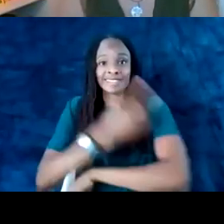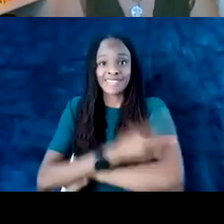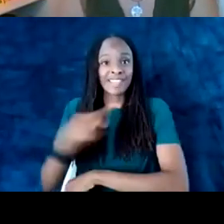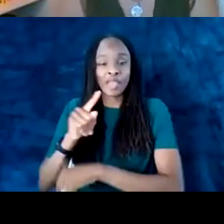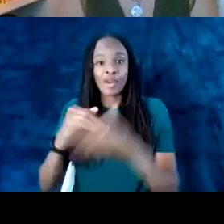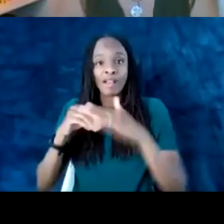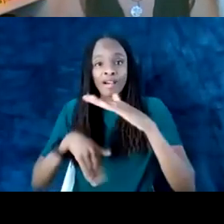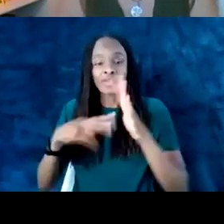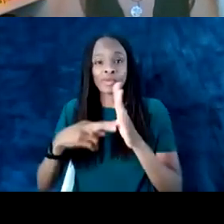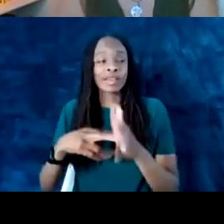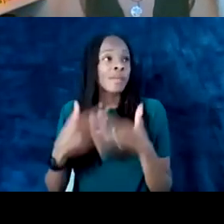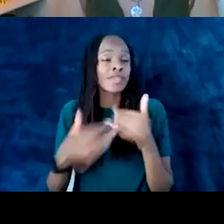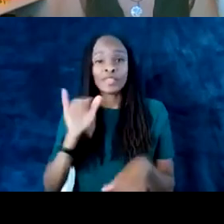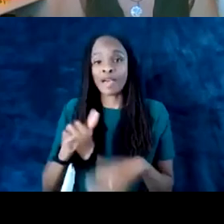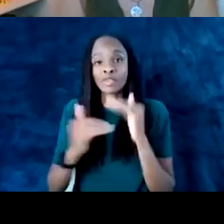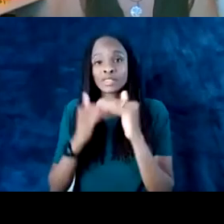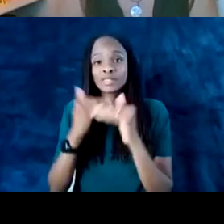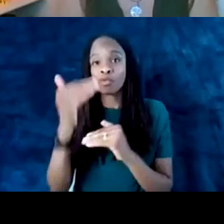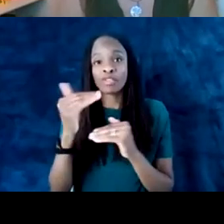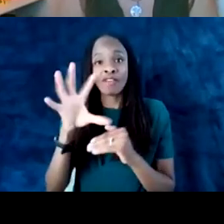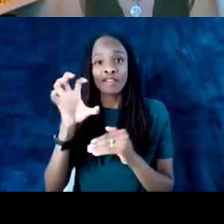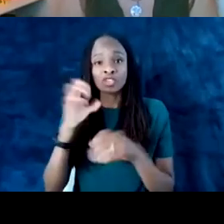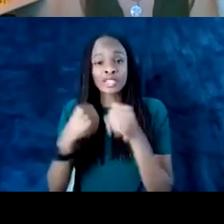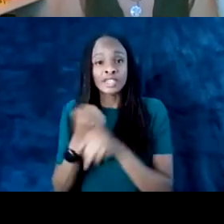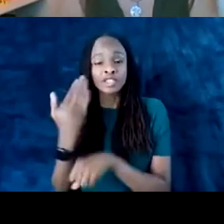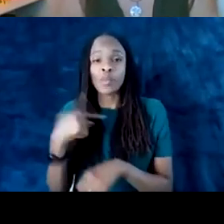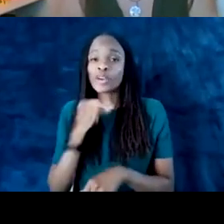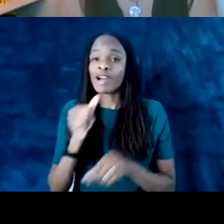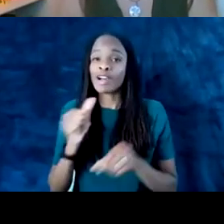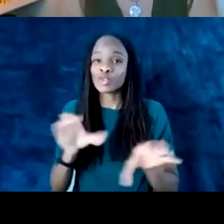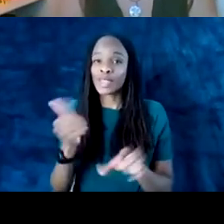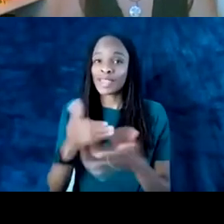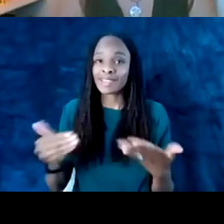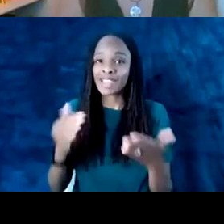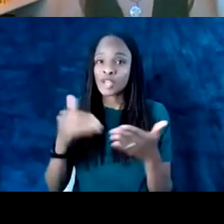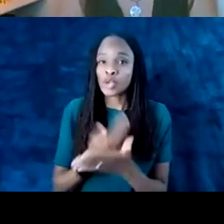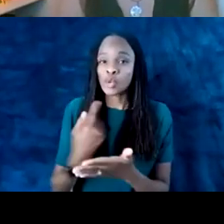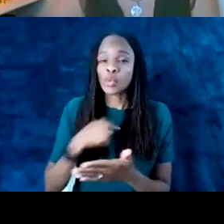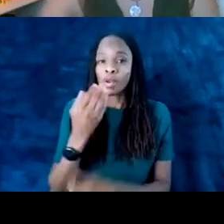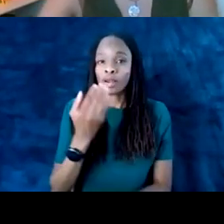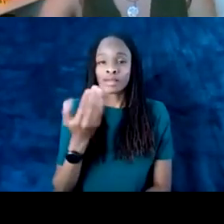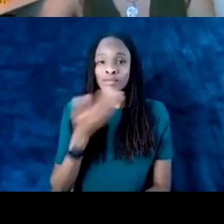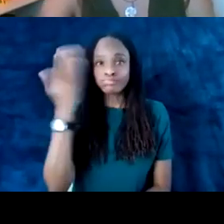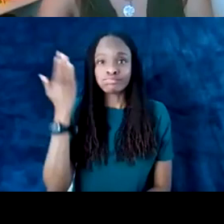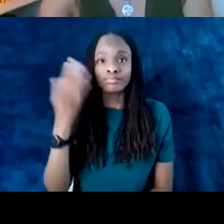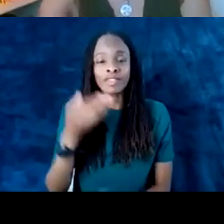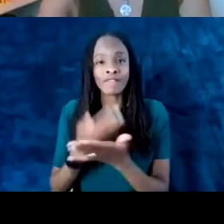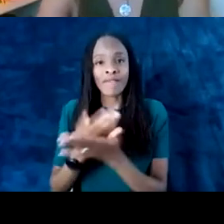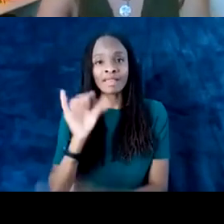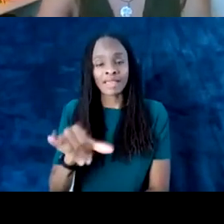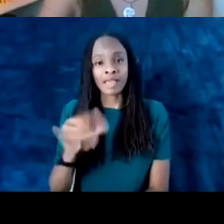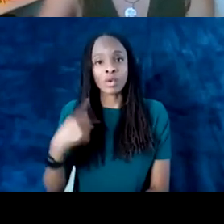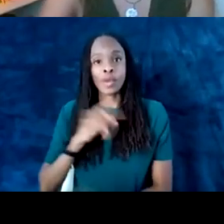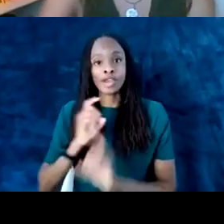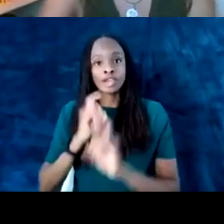have been over 500 years ago. And so we're not doing anything new. And we're often overlooking the fact that we're